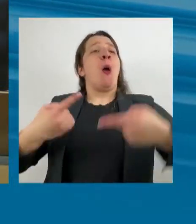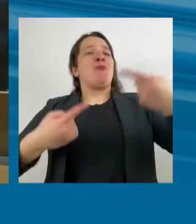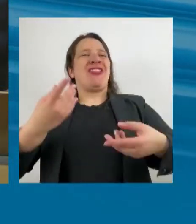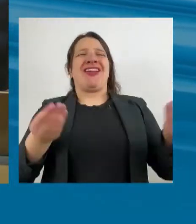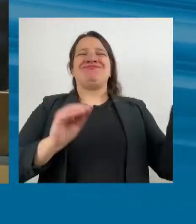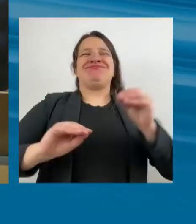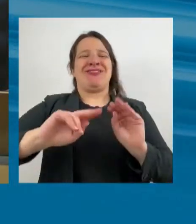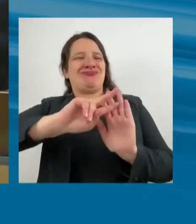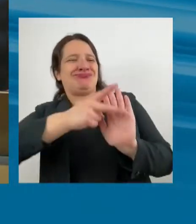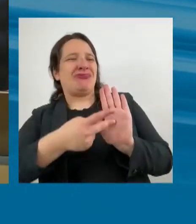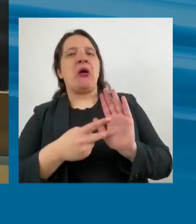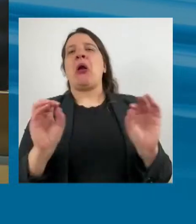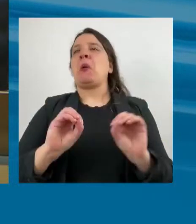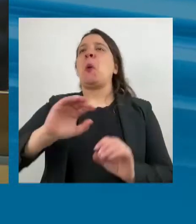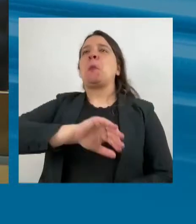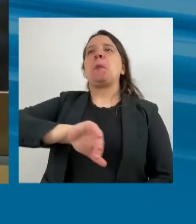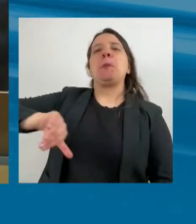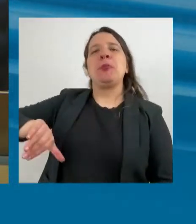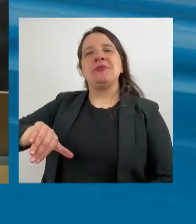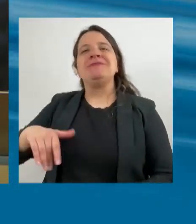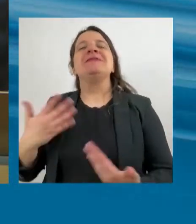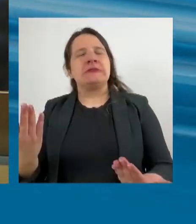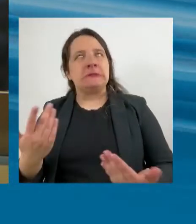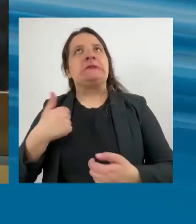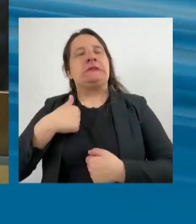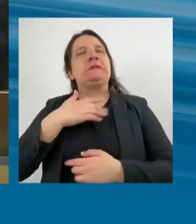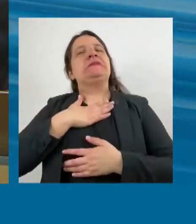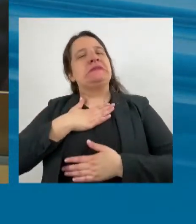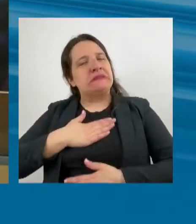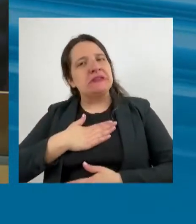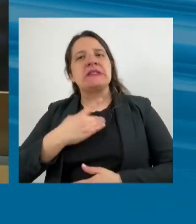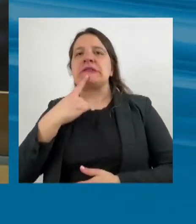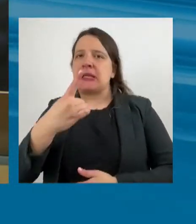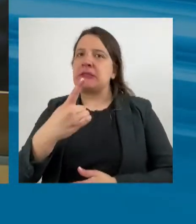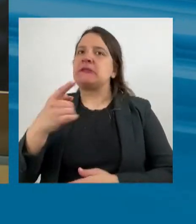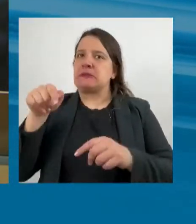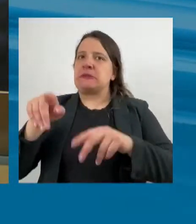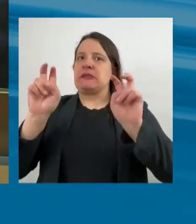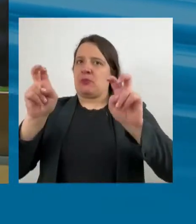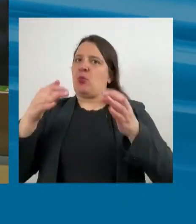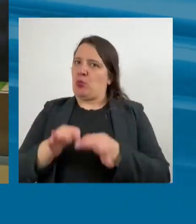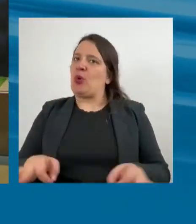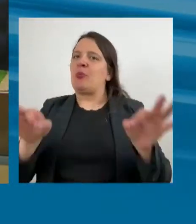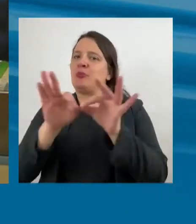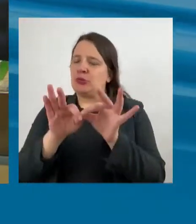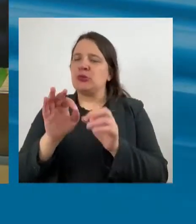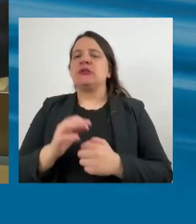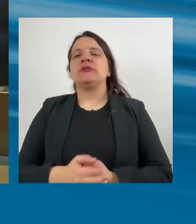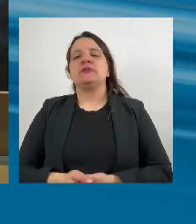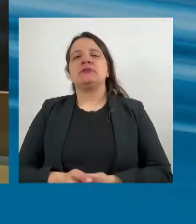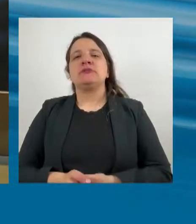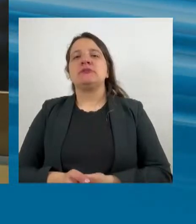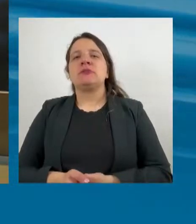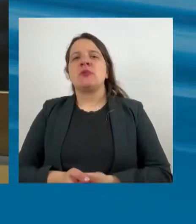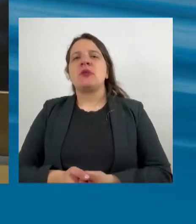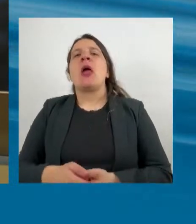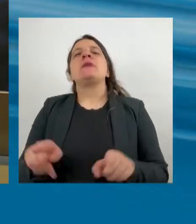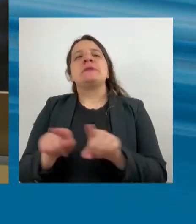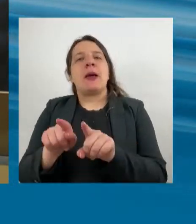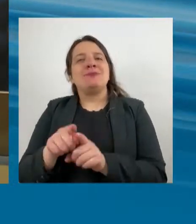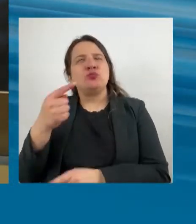matter for public policies or development strategies. And that is why I wanted to point this out.